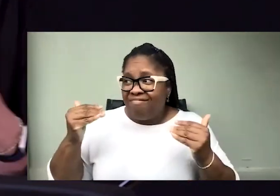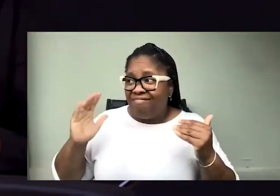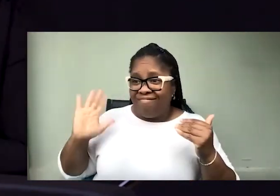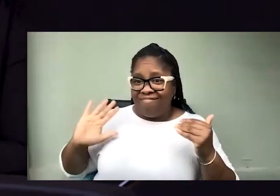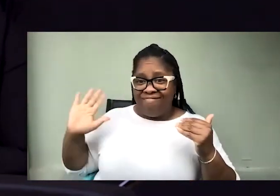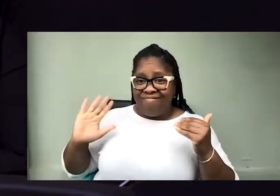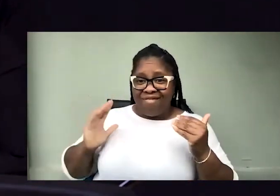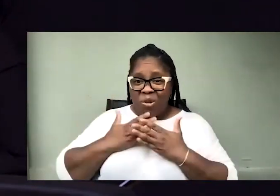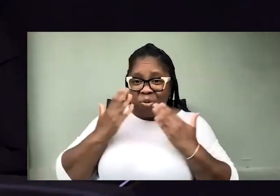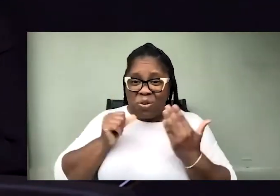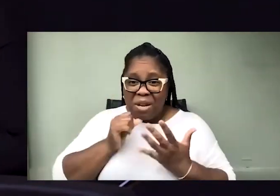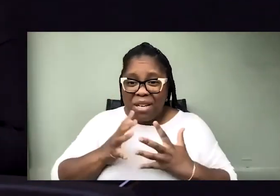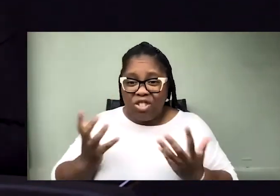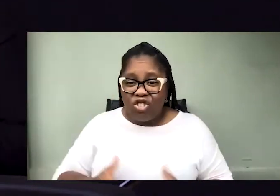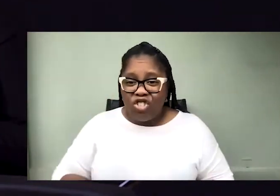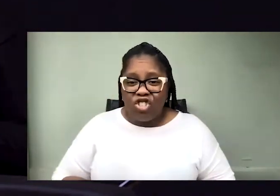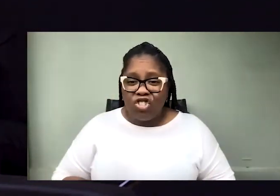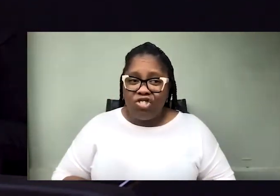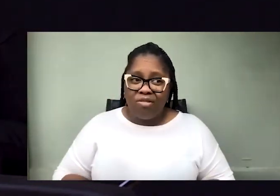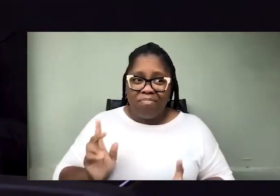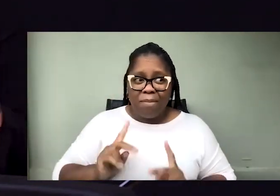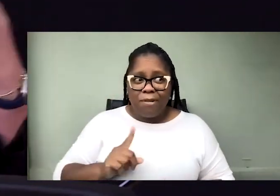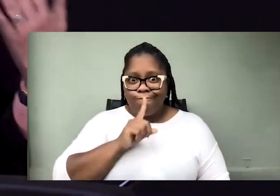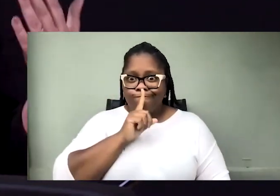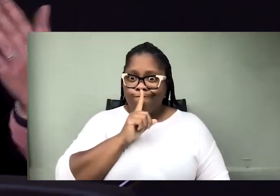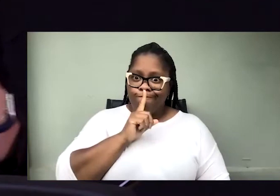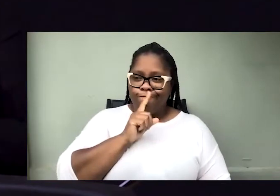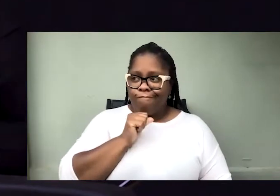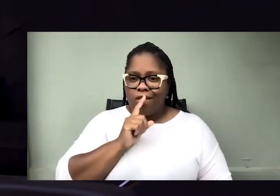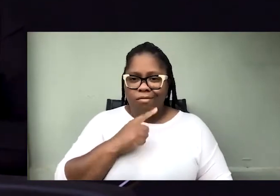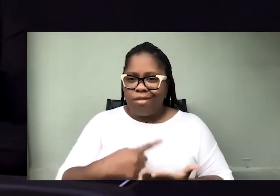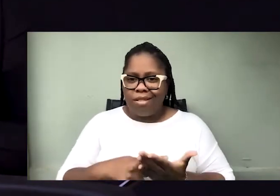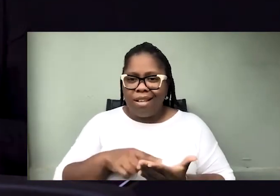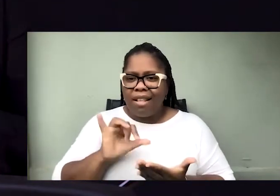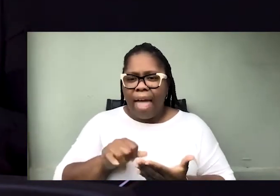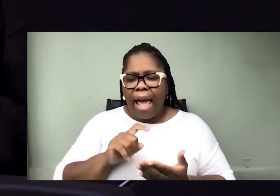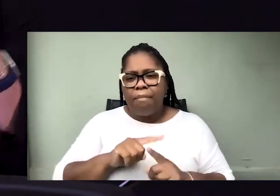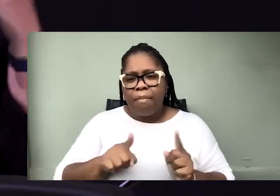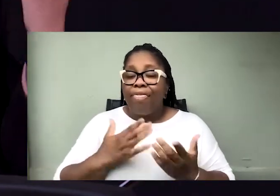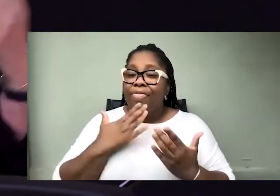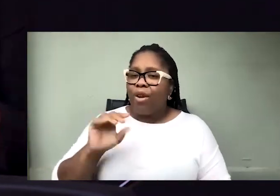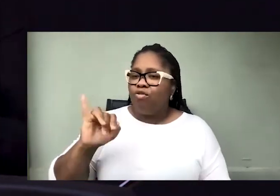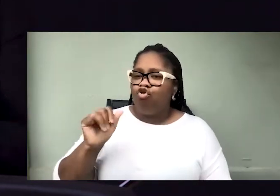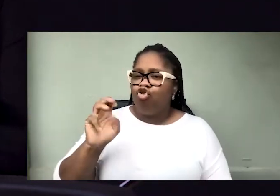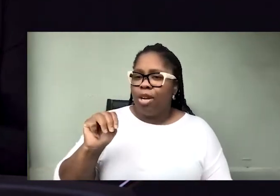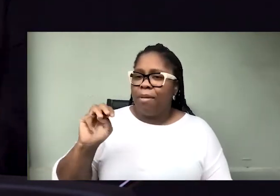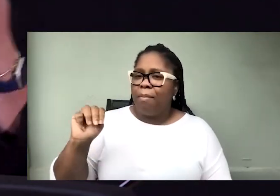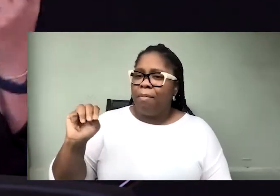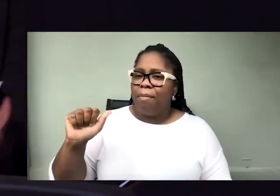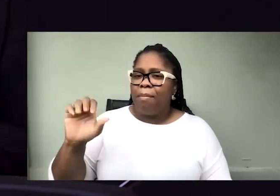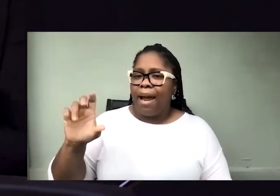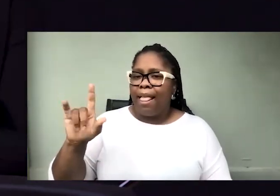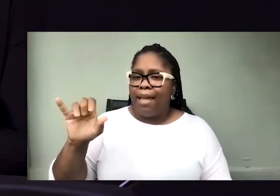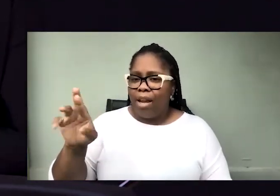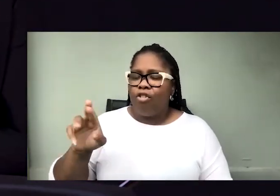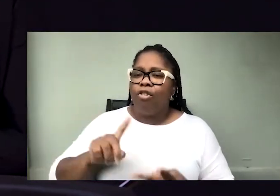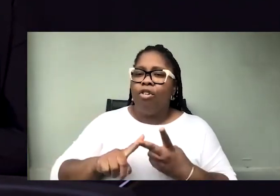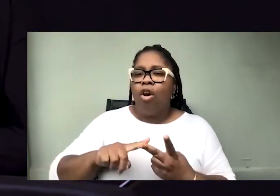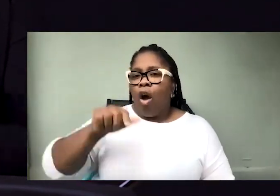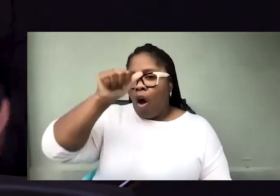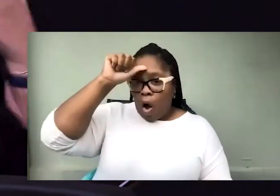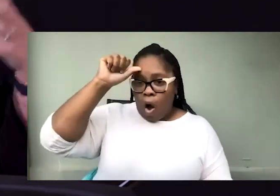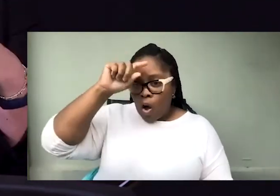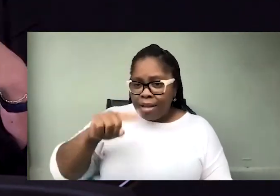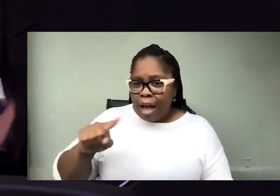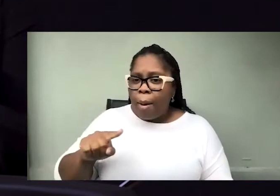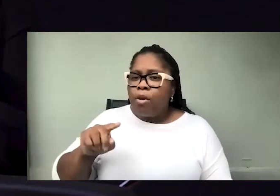people weren't really talking much about it. And thankfully, you know, Jim McAleer and Alzheimer's Orange County came to